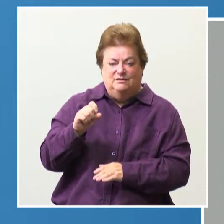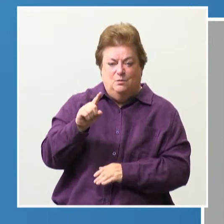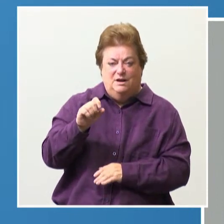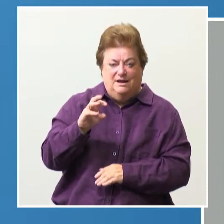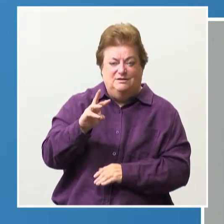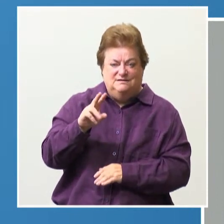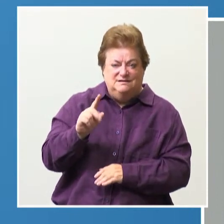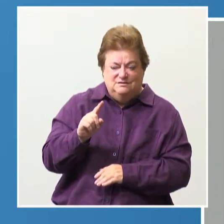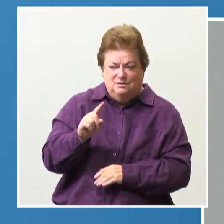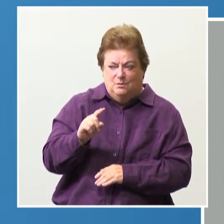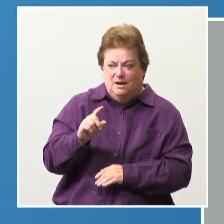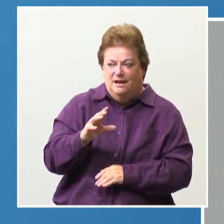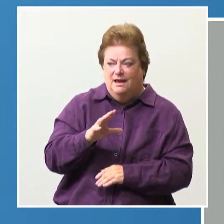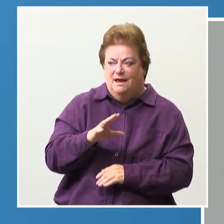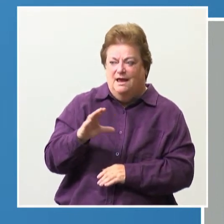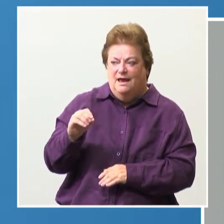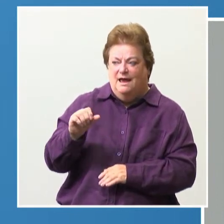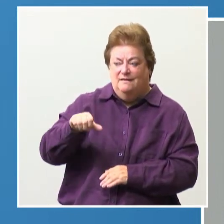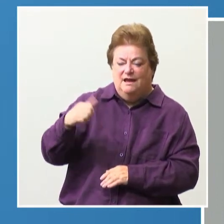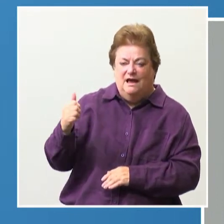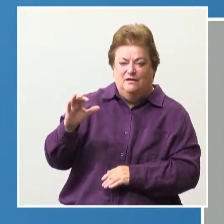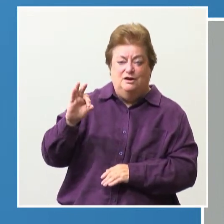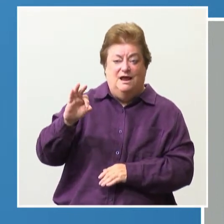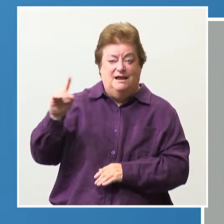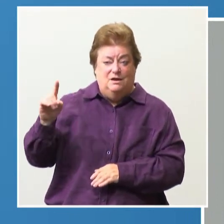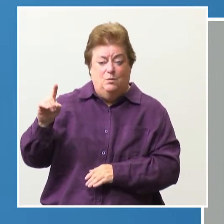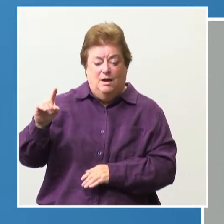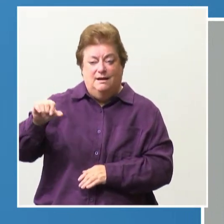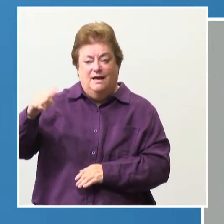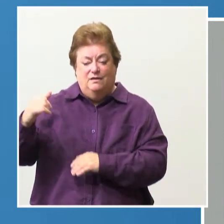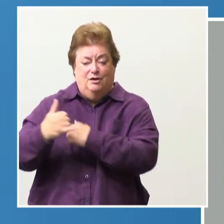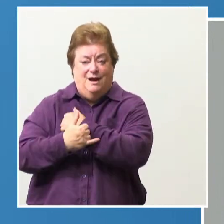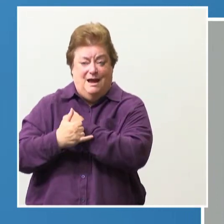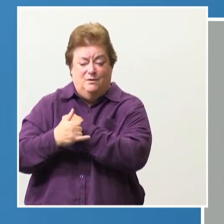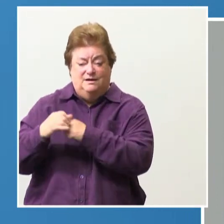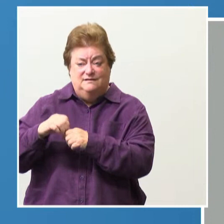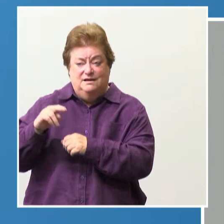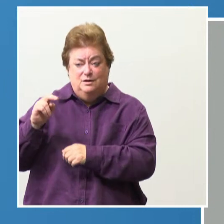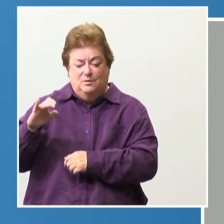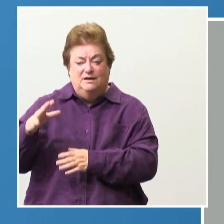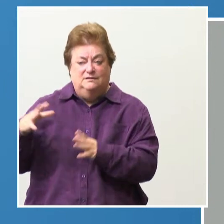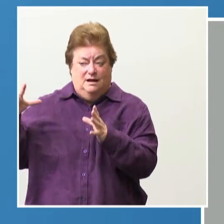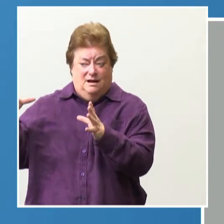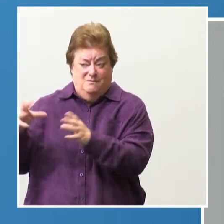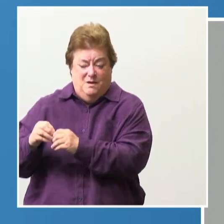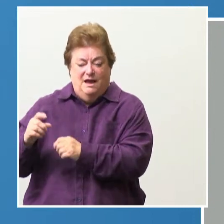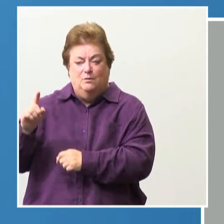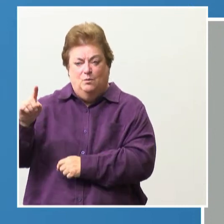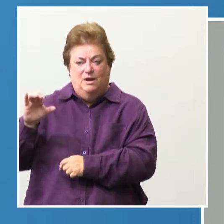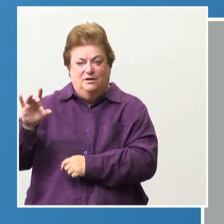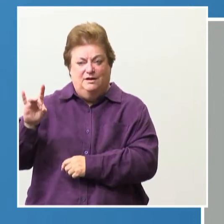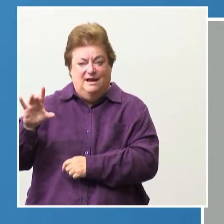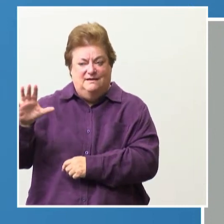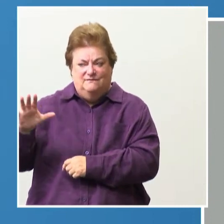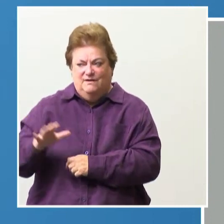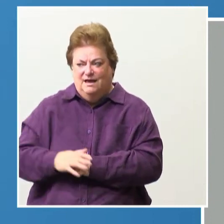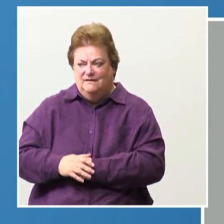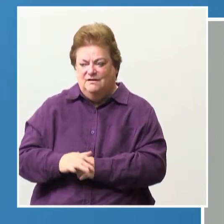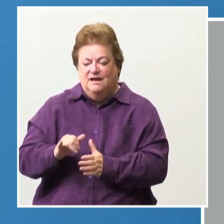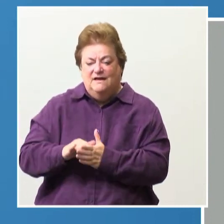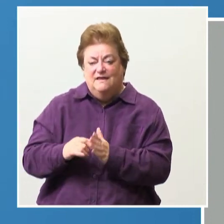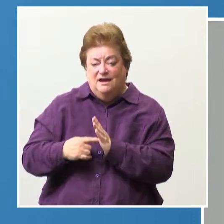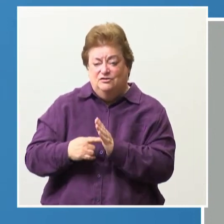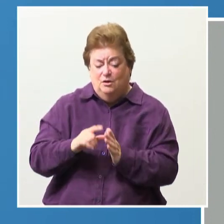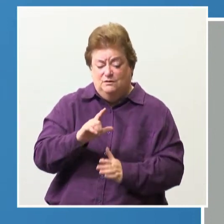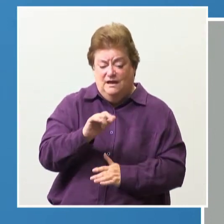and much lower than the other 91 Nebraska counties combined at 185. This shows that